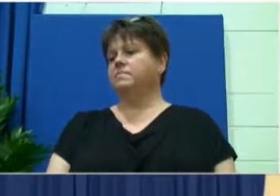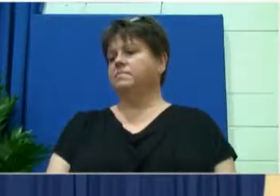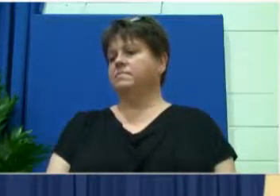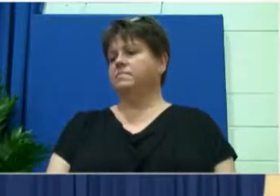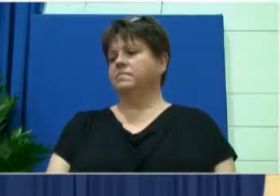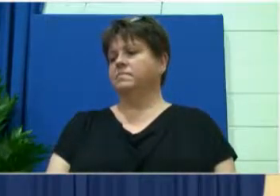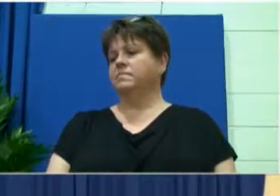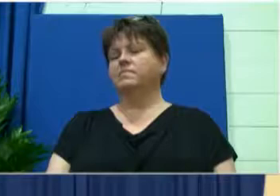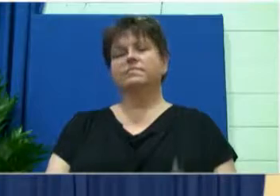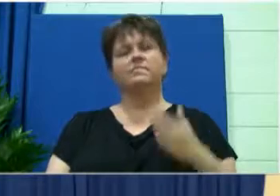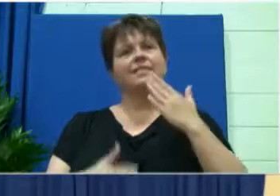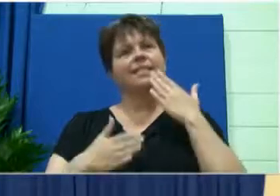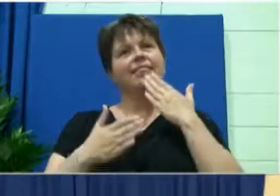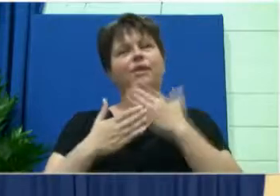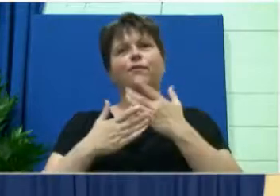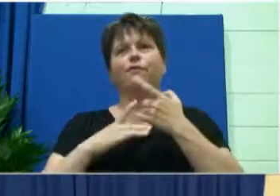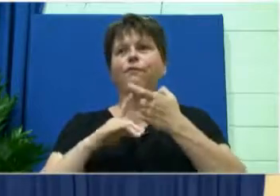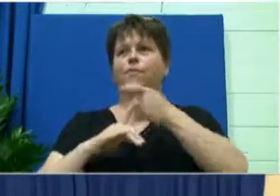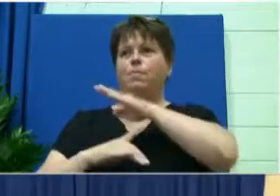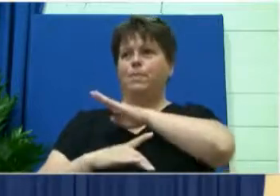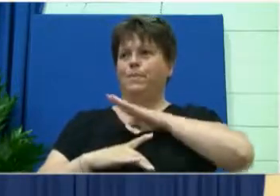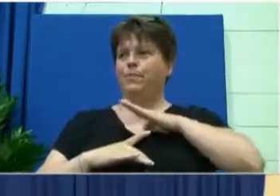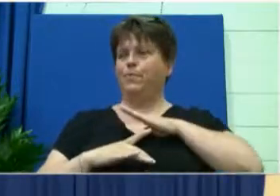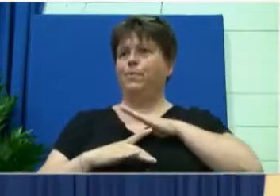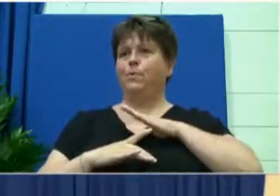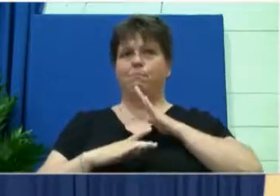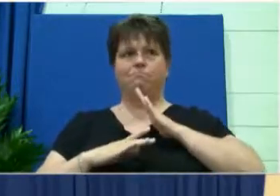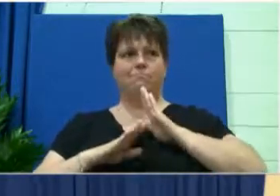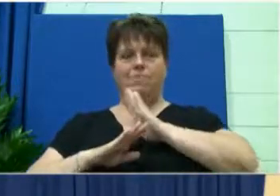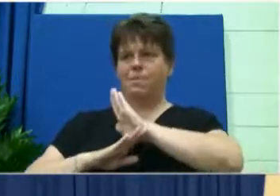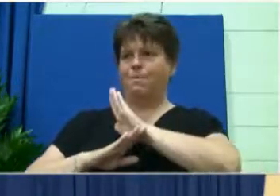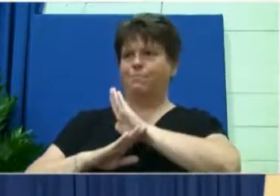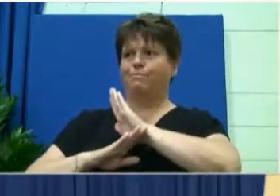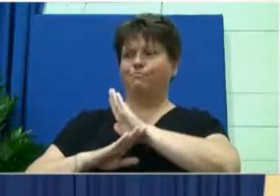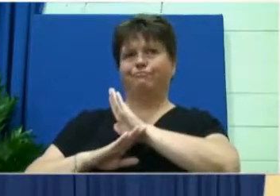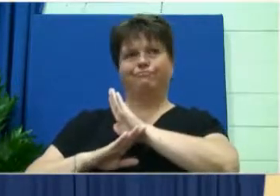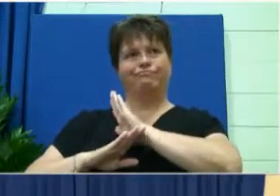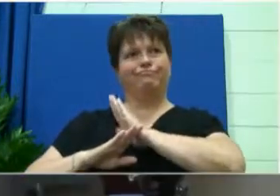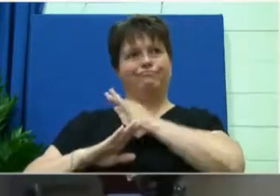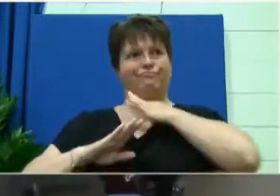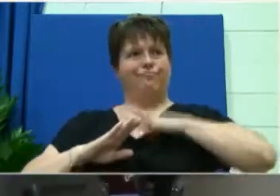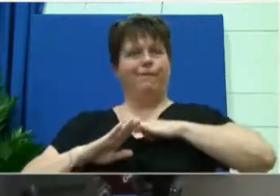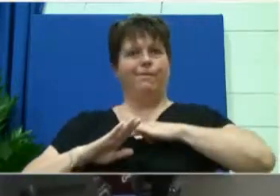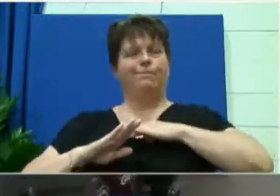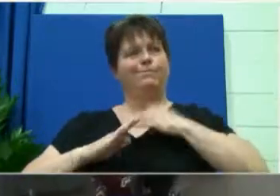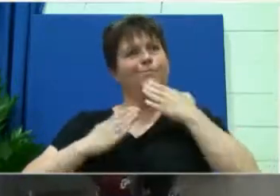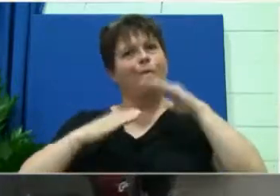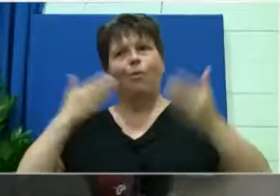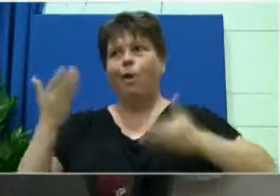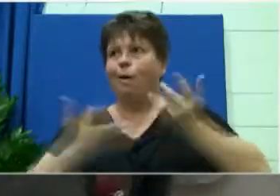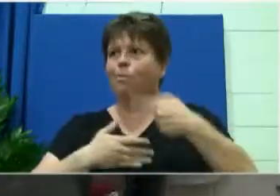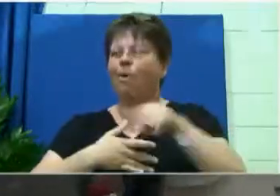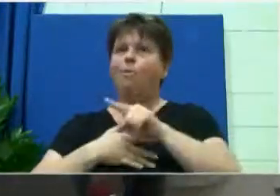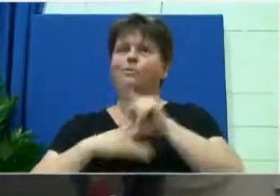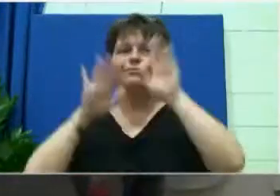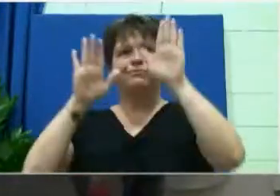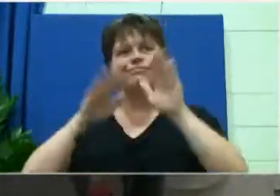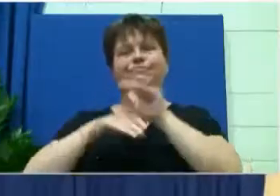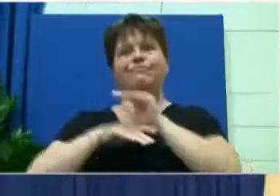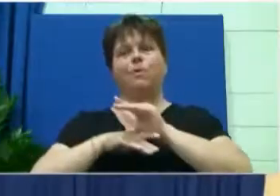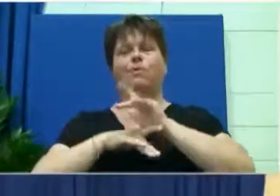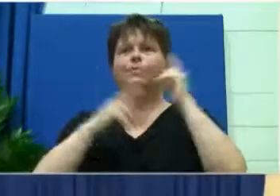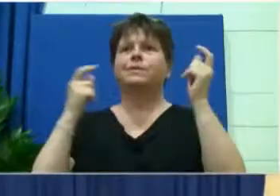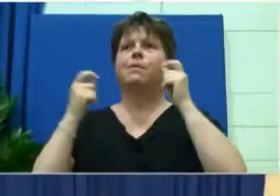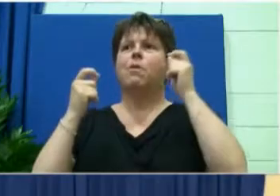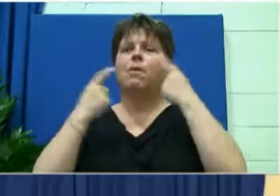Thank you all. And on behalf of the Board of Trustees, let me welcome you to this glorious evening as we get to celebrate